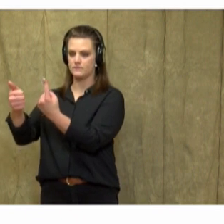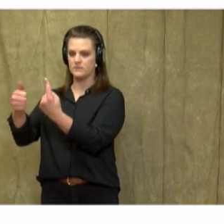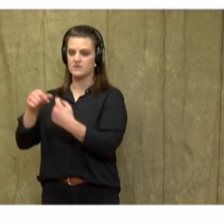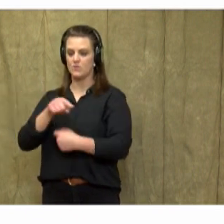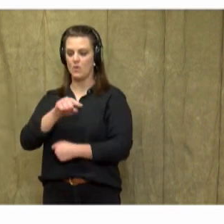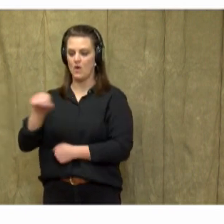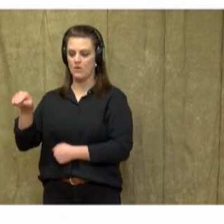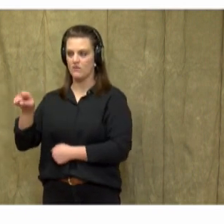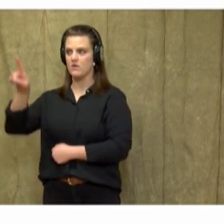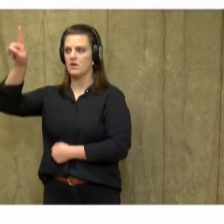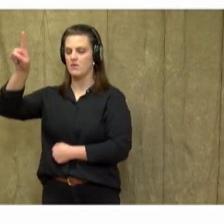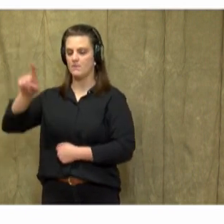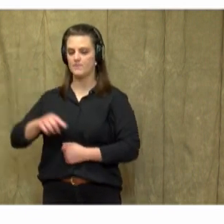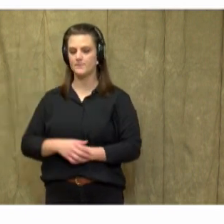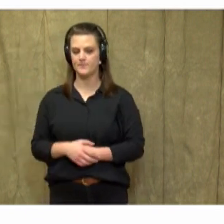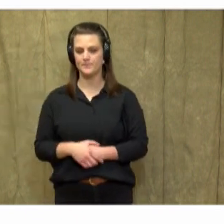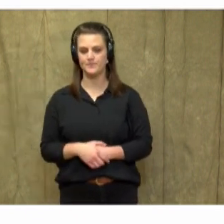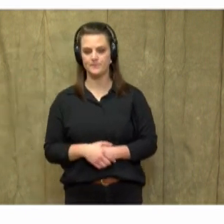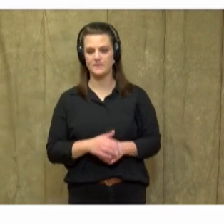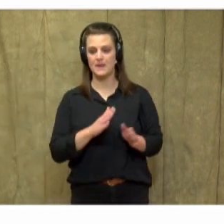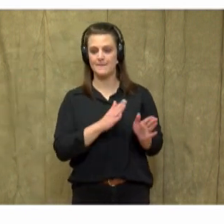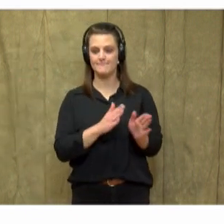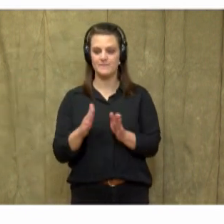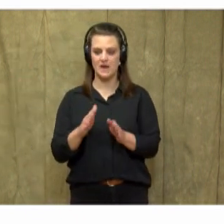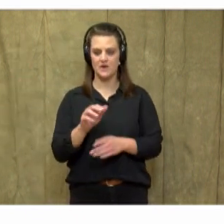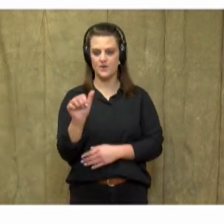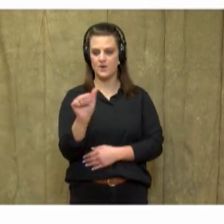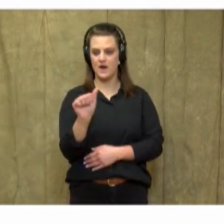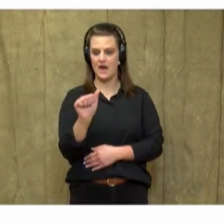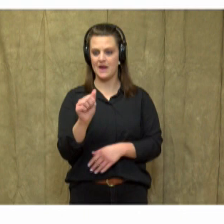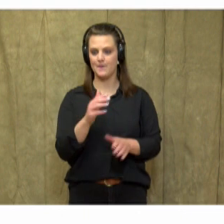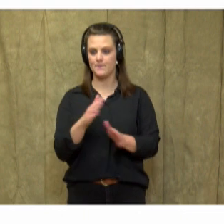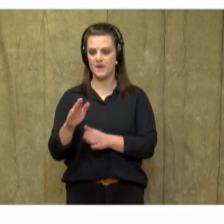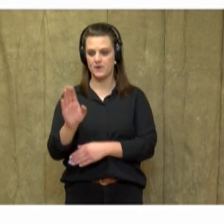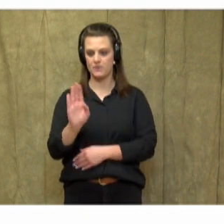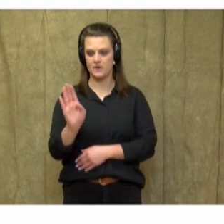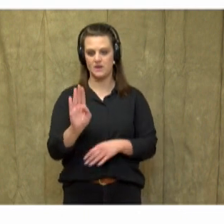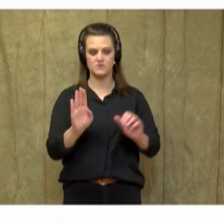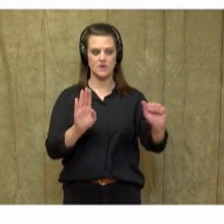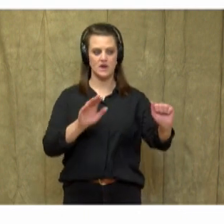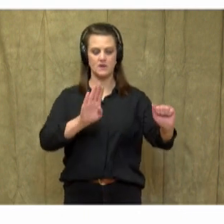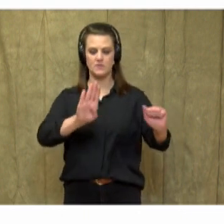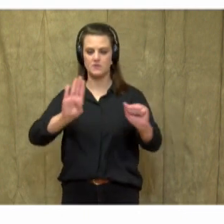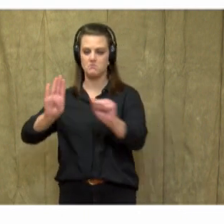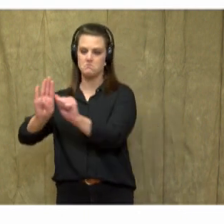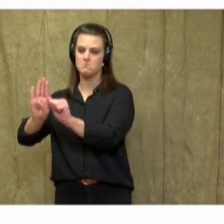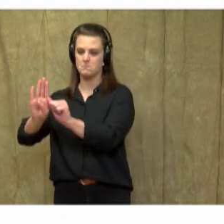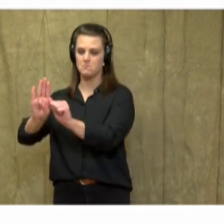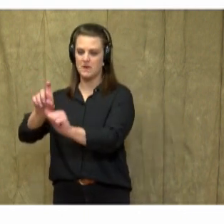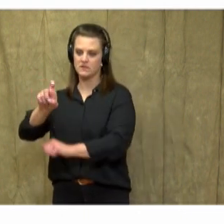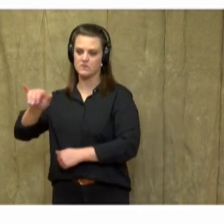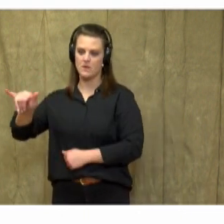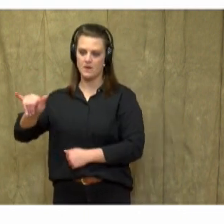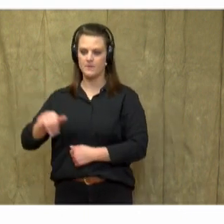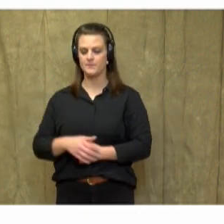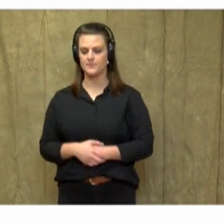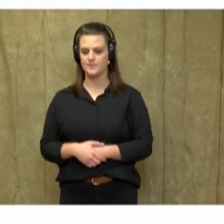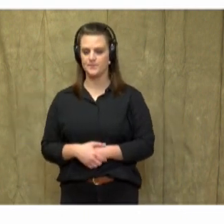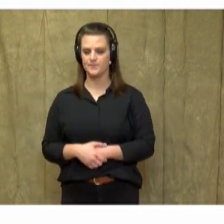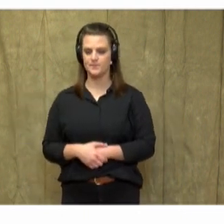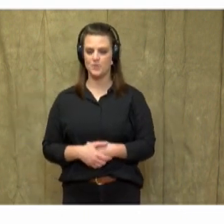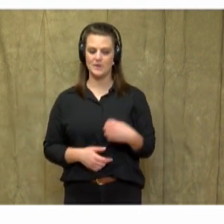up 10. Pattern A, pattern B. All right, what about